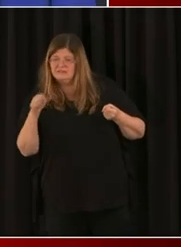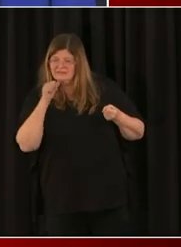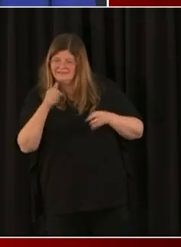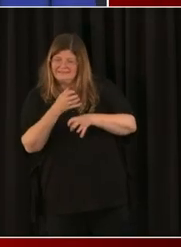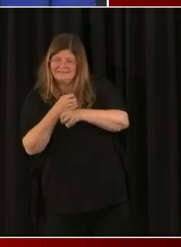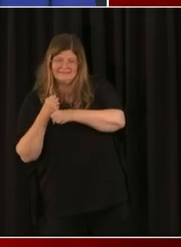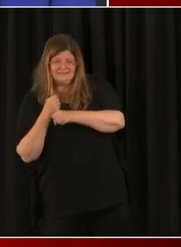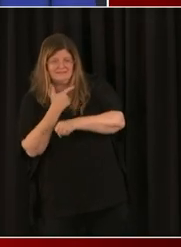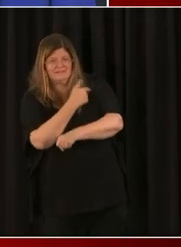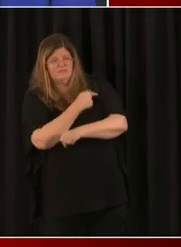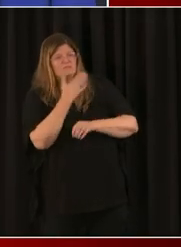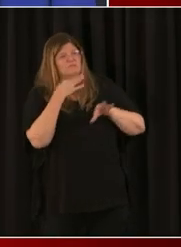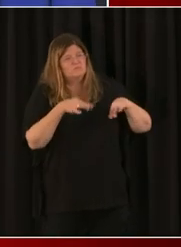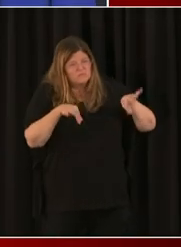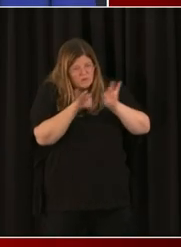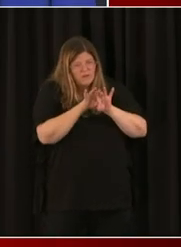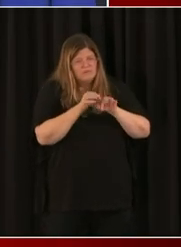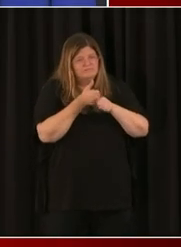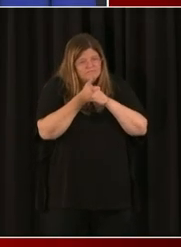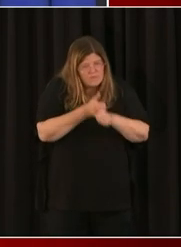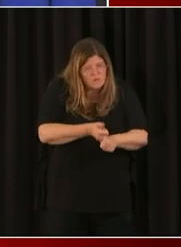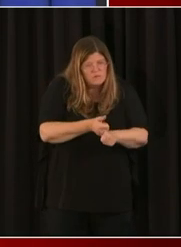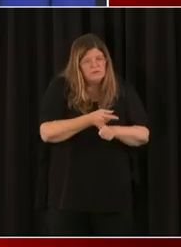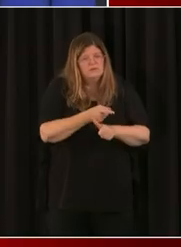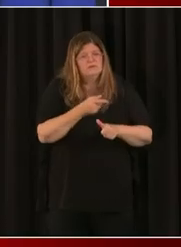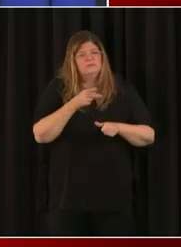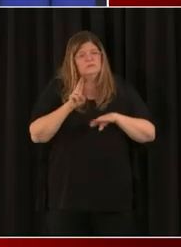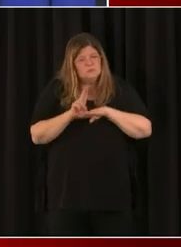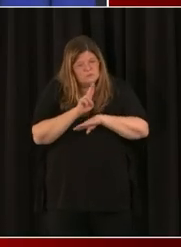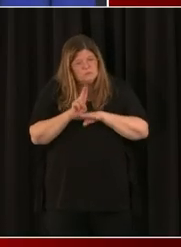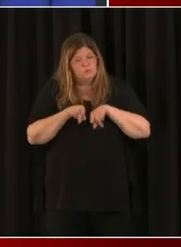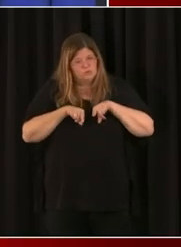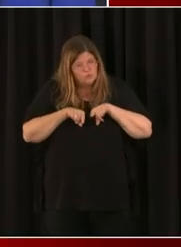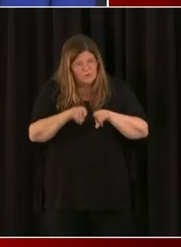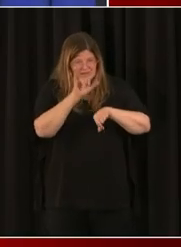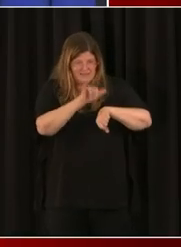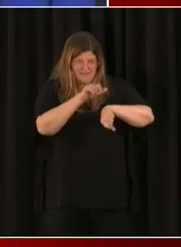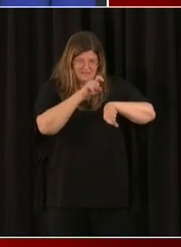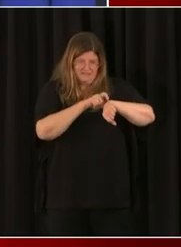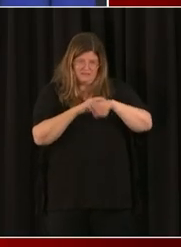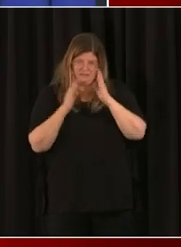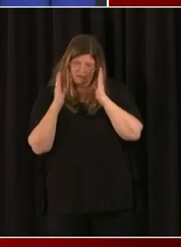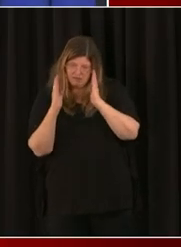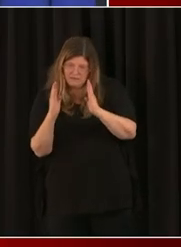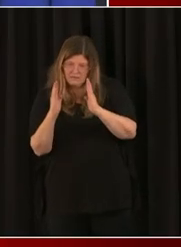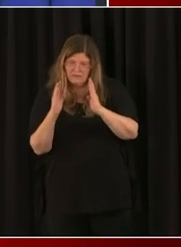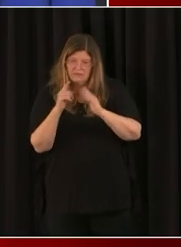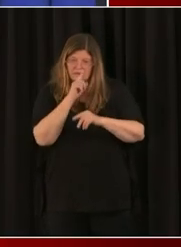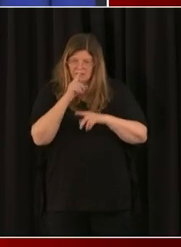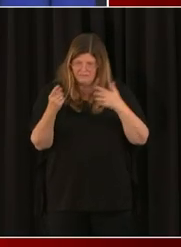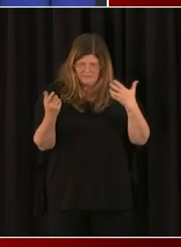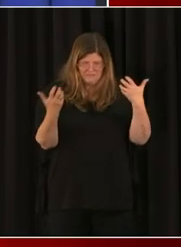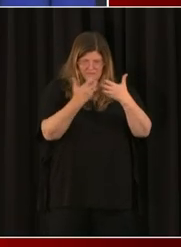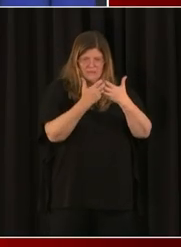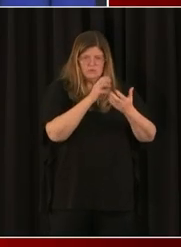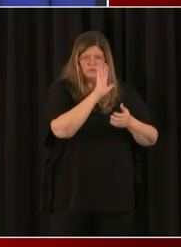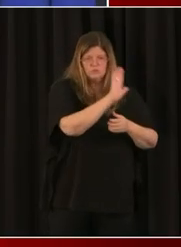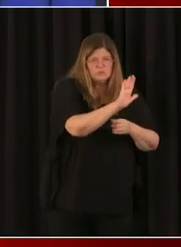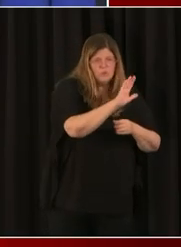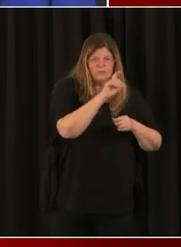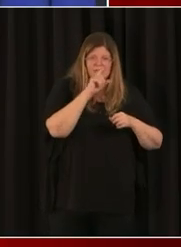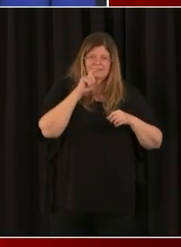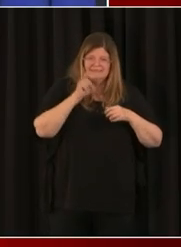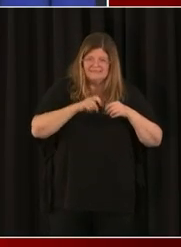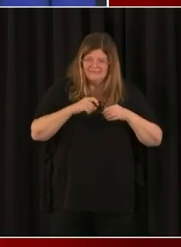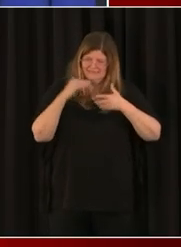be used by the individuals who we are asking to use them at that particular time. And as we have done throughout the management of this pandemic,